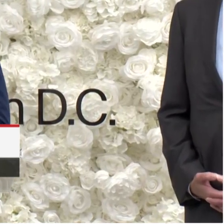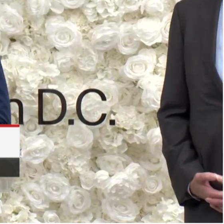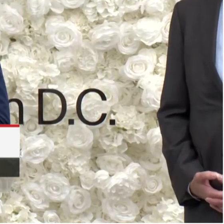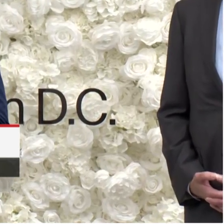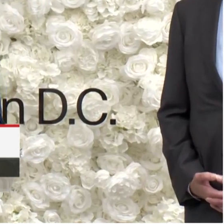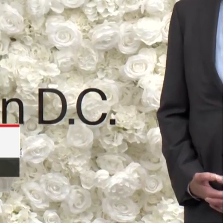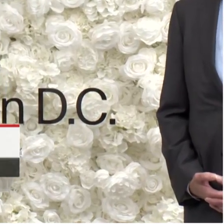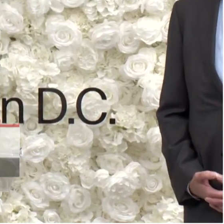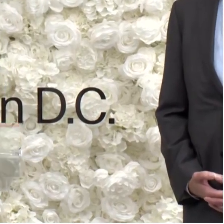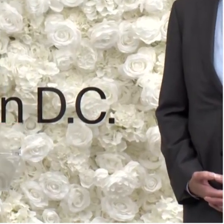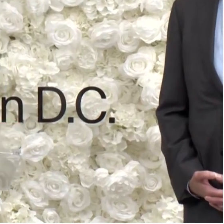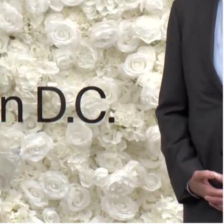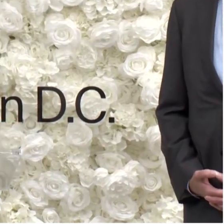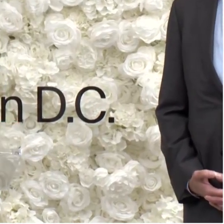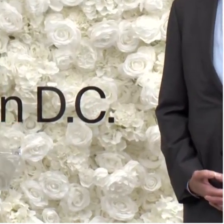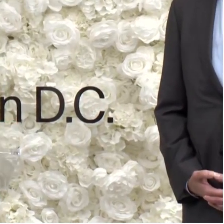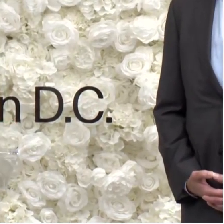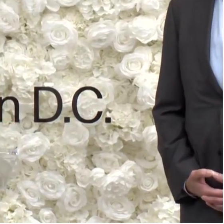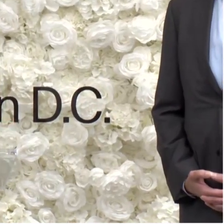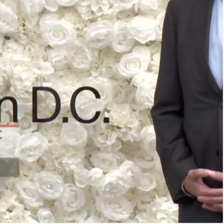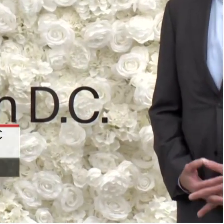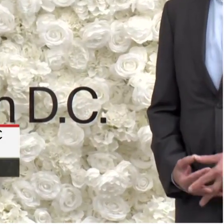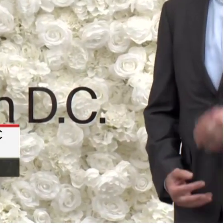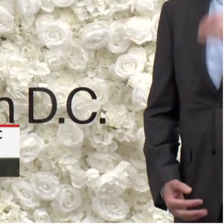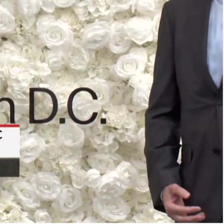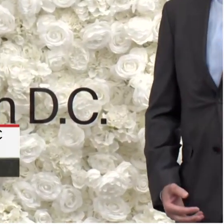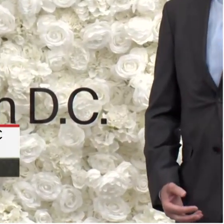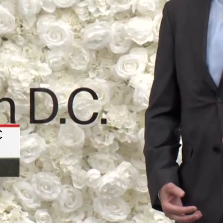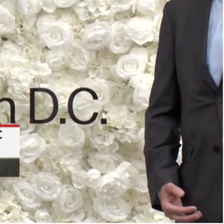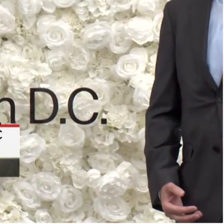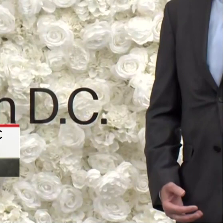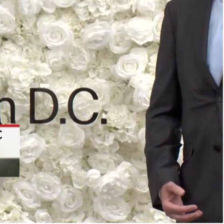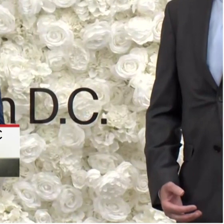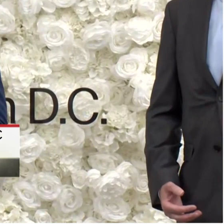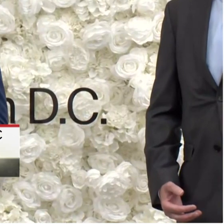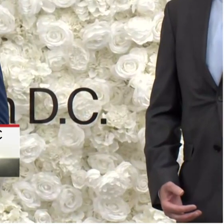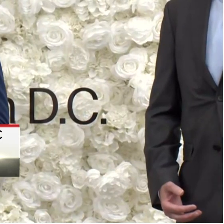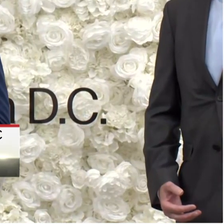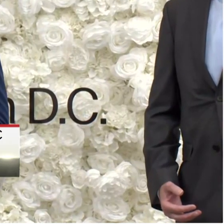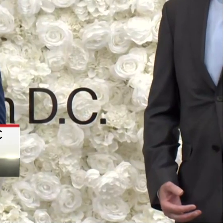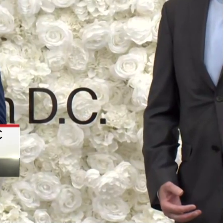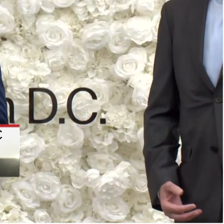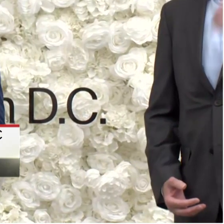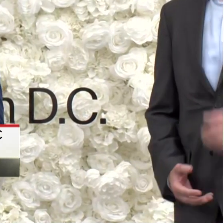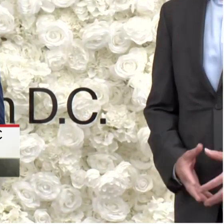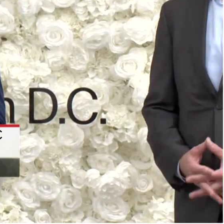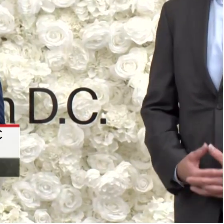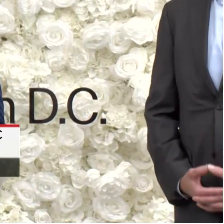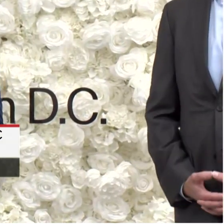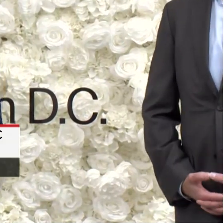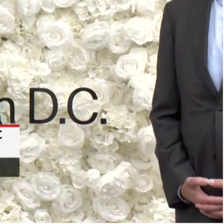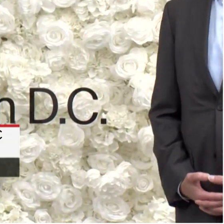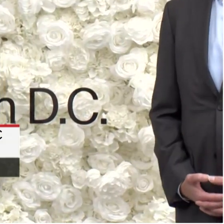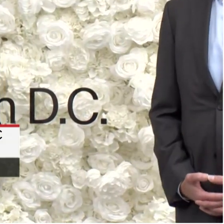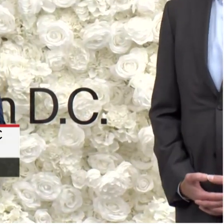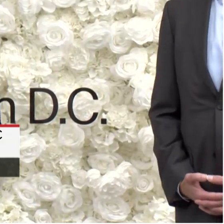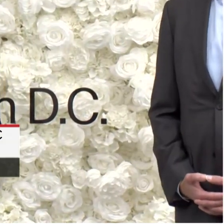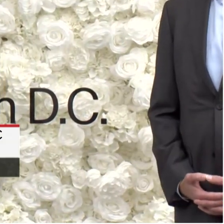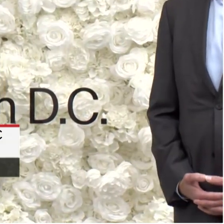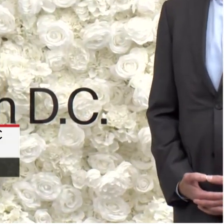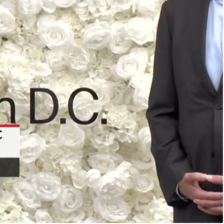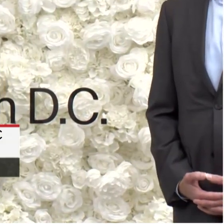SUV market, and so bringing this car here, a luxury, fully electric SUV, a car that will eventually be produced here in